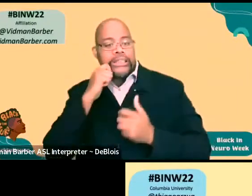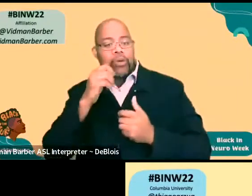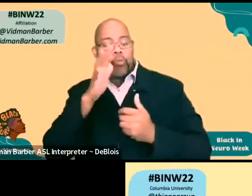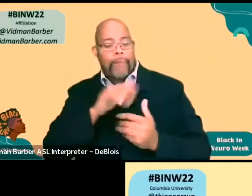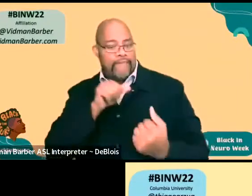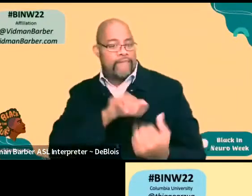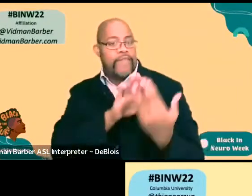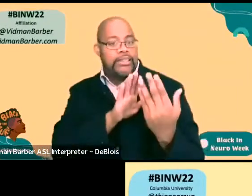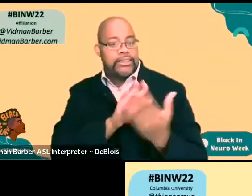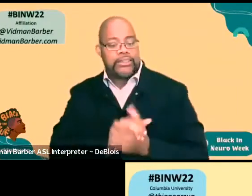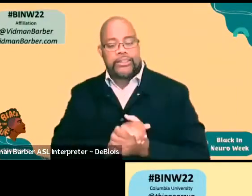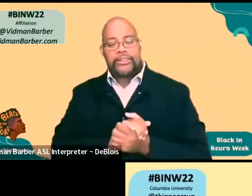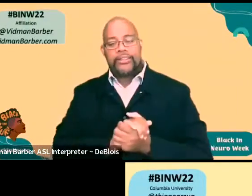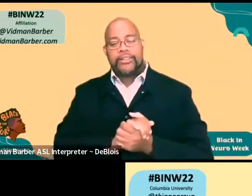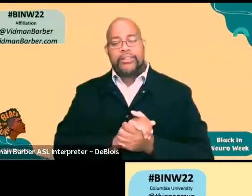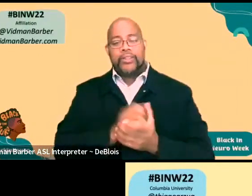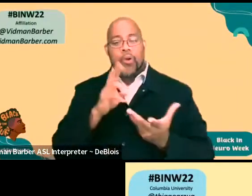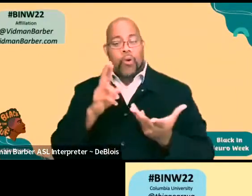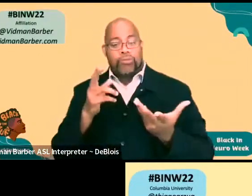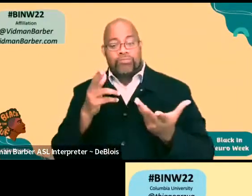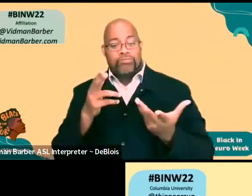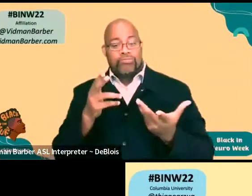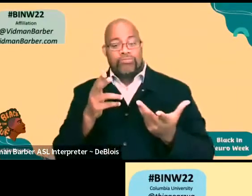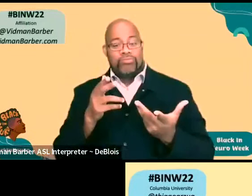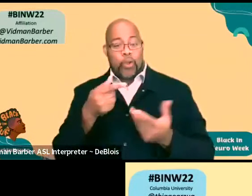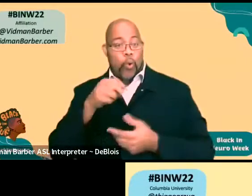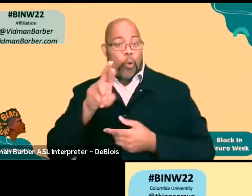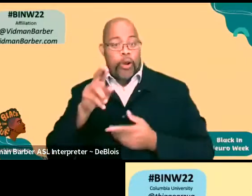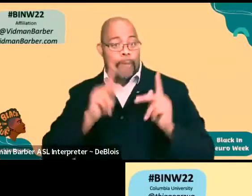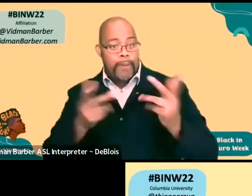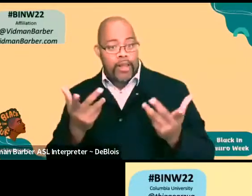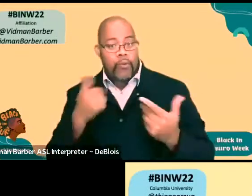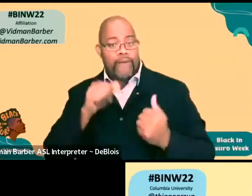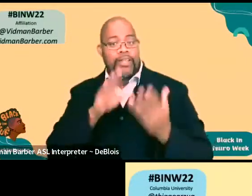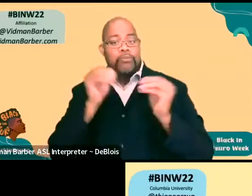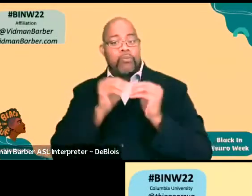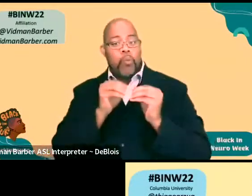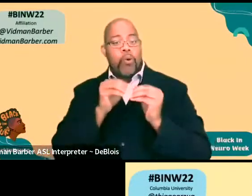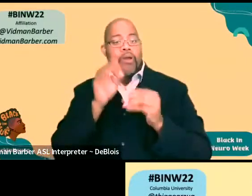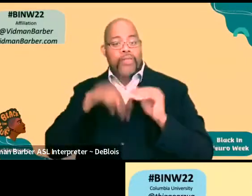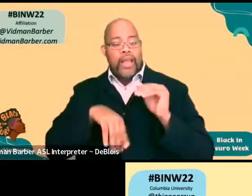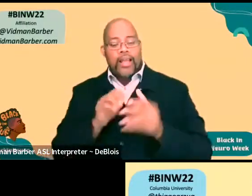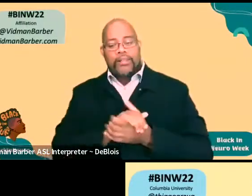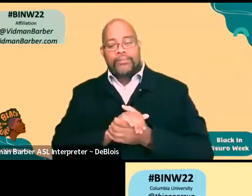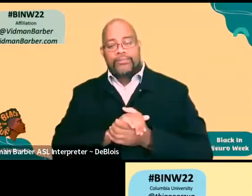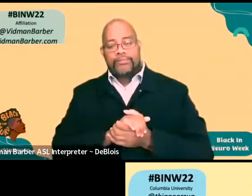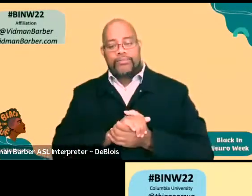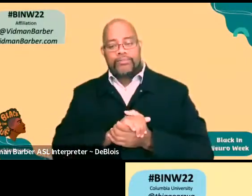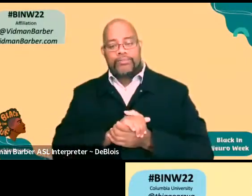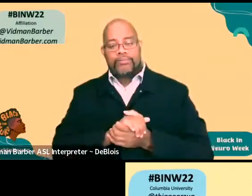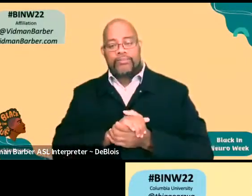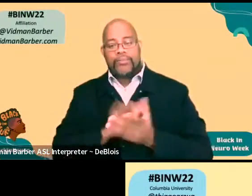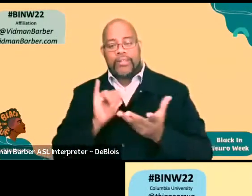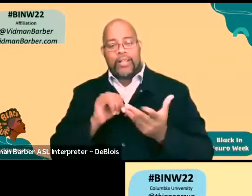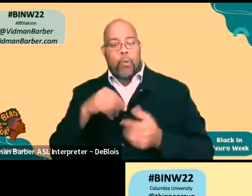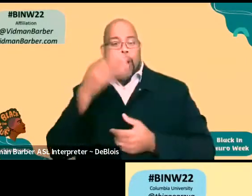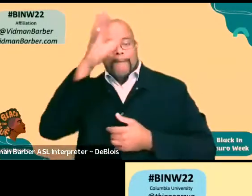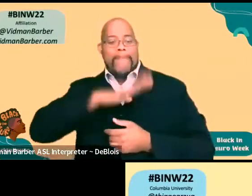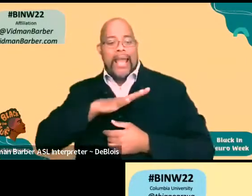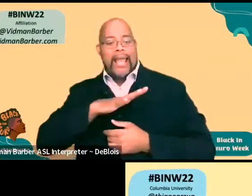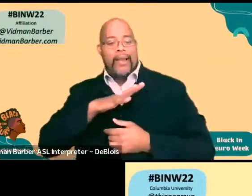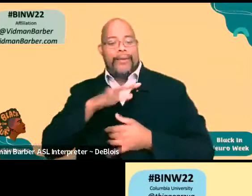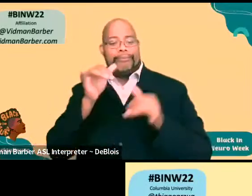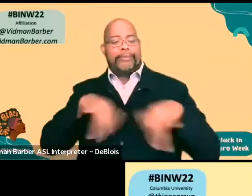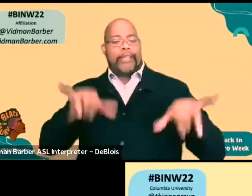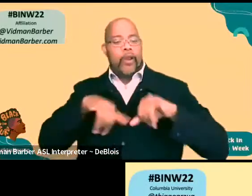face, or arguably queer people, right, will face more so than kind of the white male stereotype.